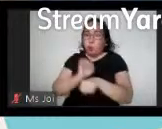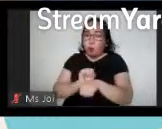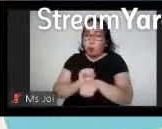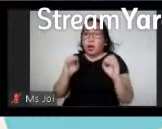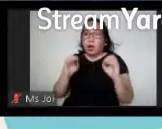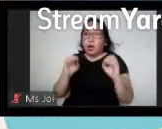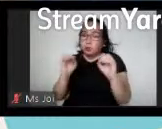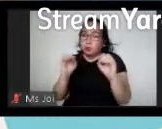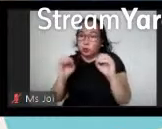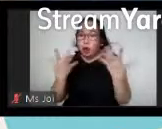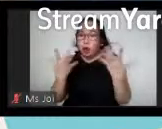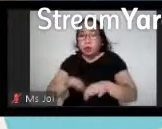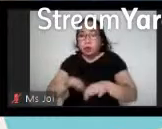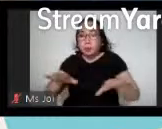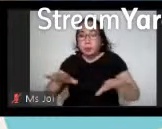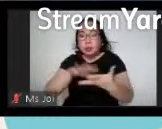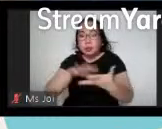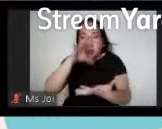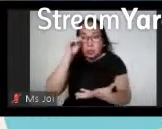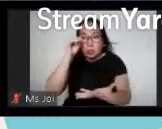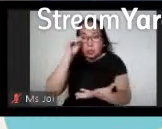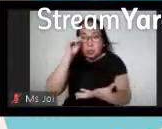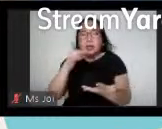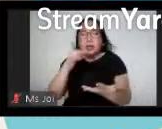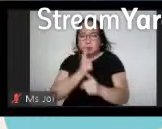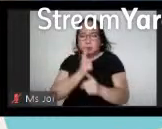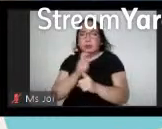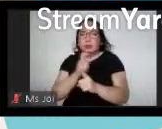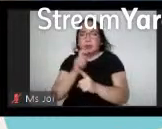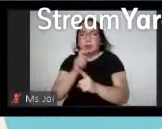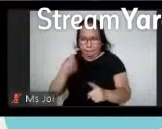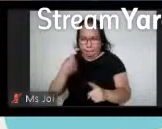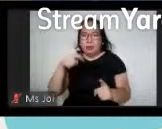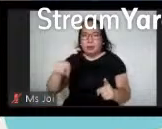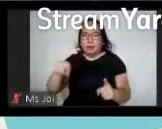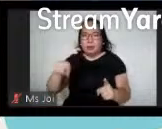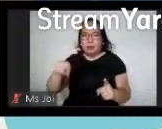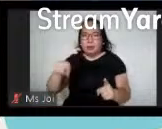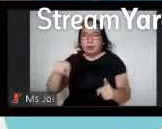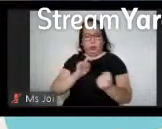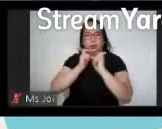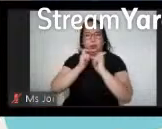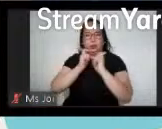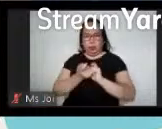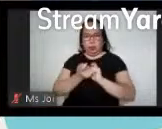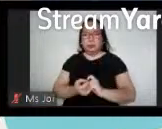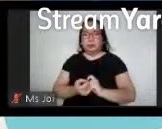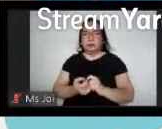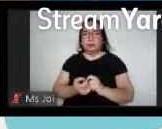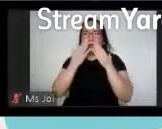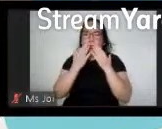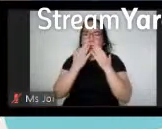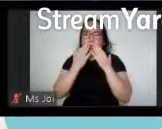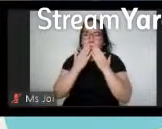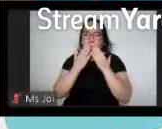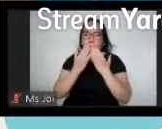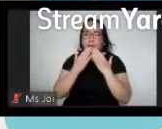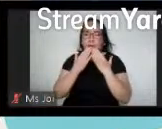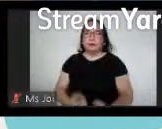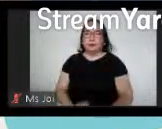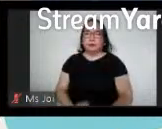Learn, and indeed, we need to be the change. Maraming salamat po sa inyong